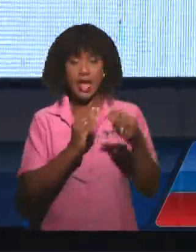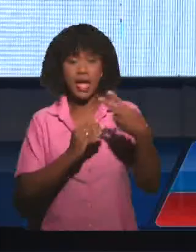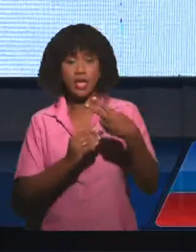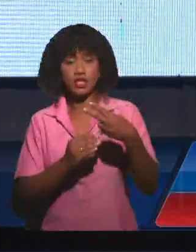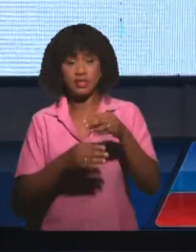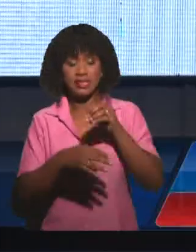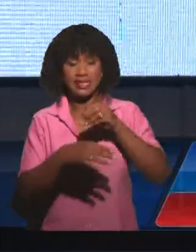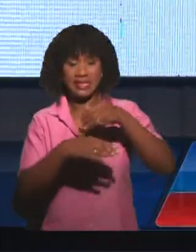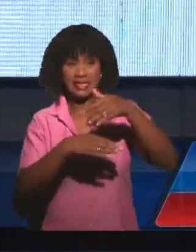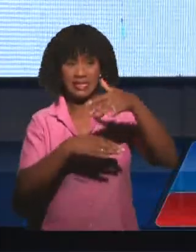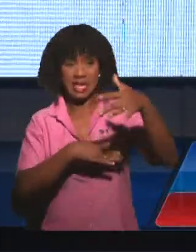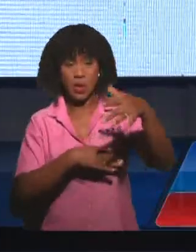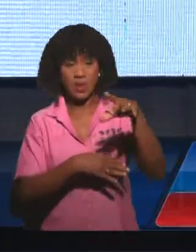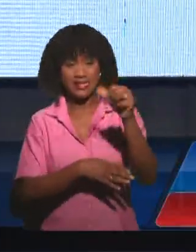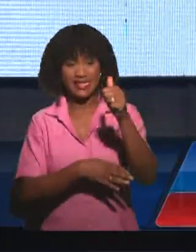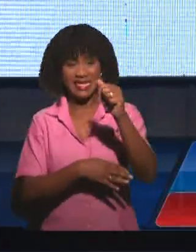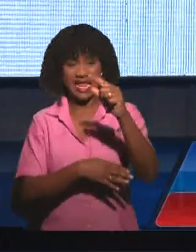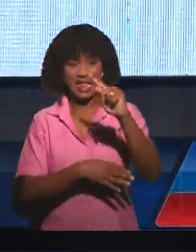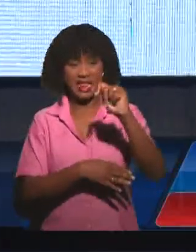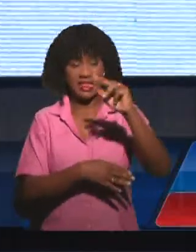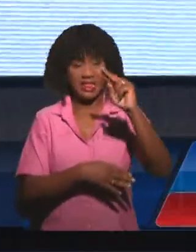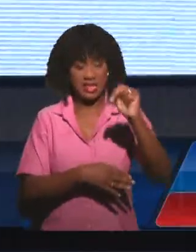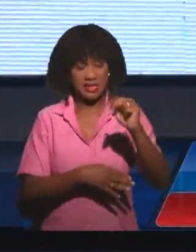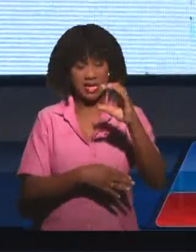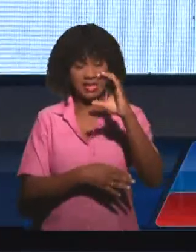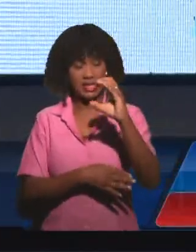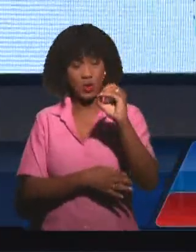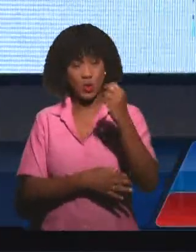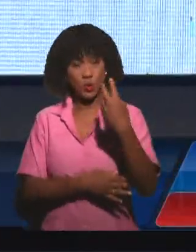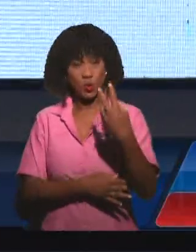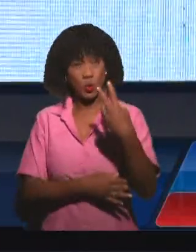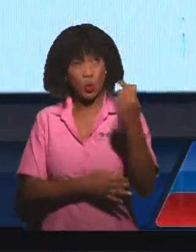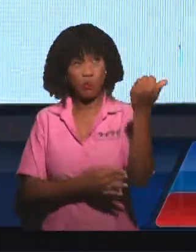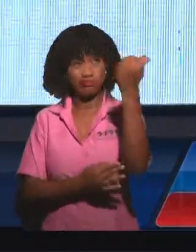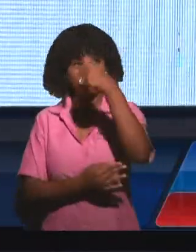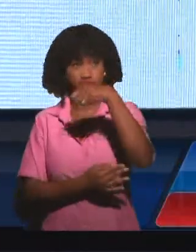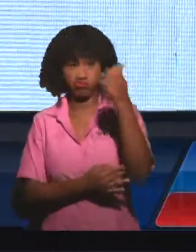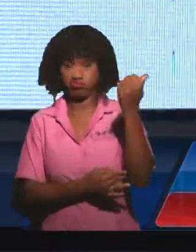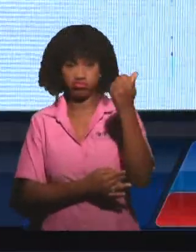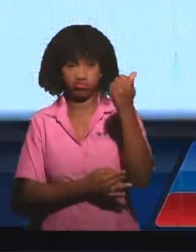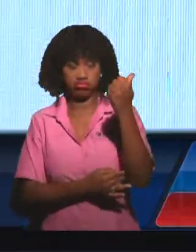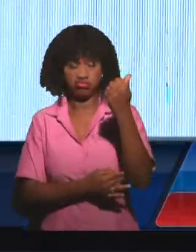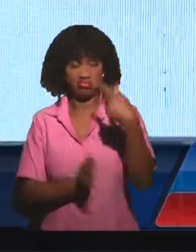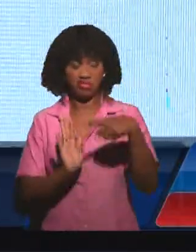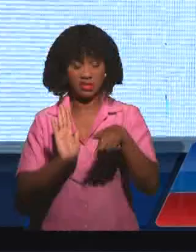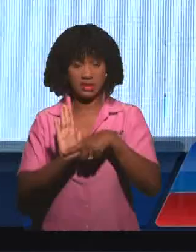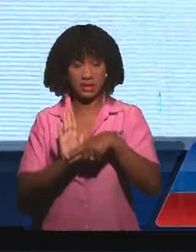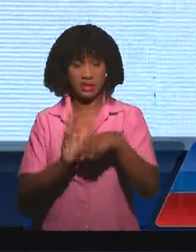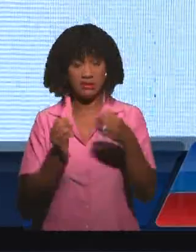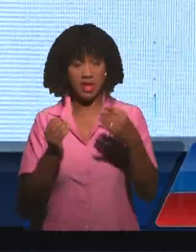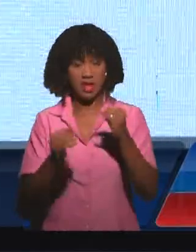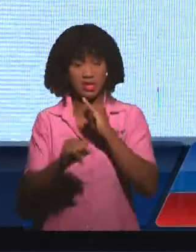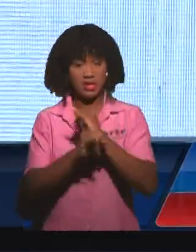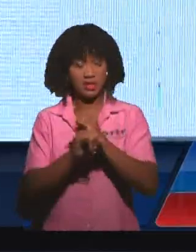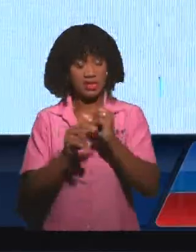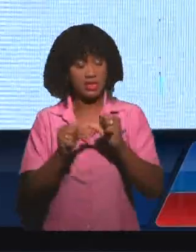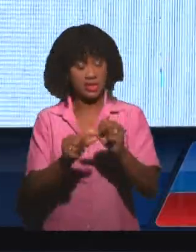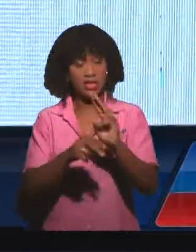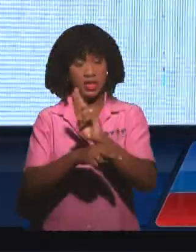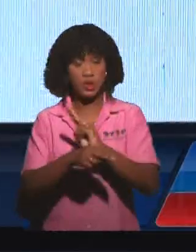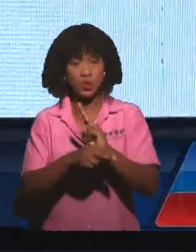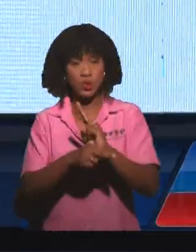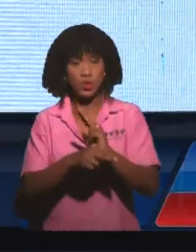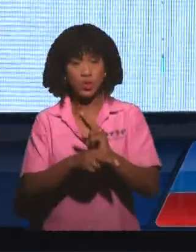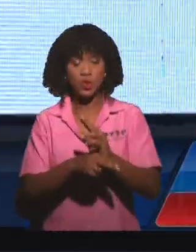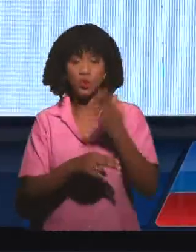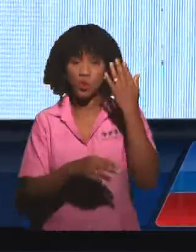around 10 tons of carbon dioxide into the atmosphere, right? A lot of industries still use it because it's